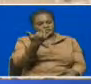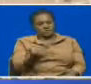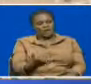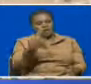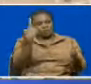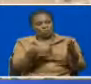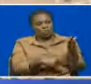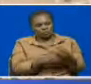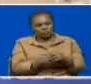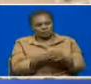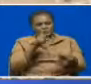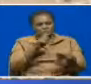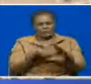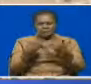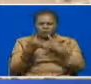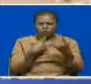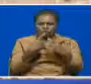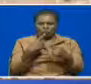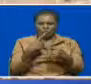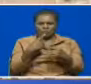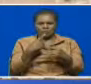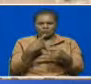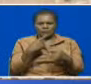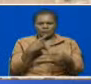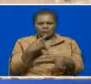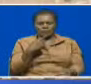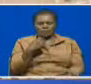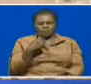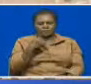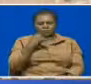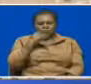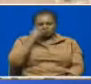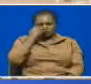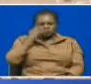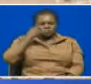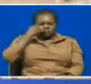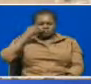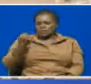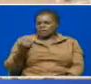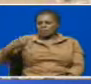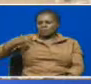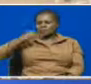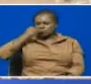that child? When we talk about drugs abuse, where are these drugs